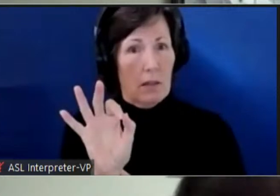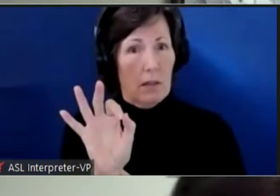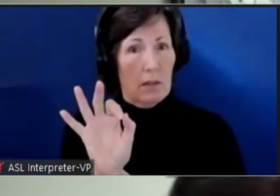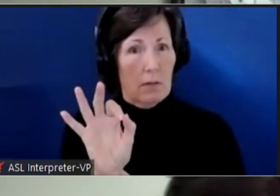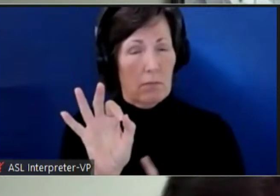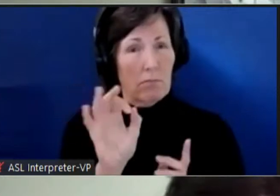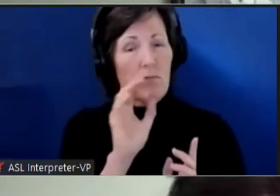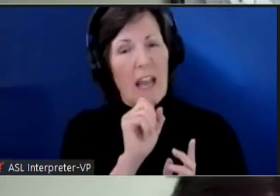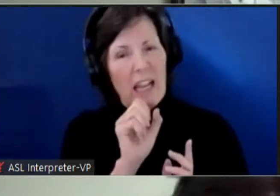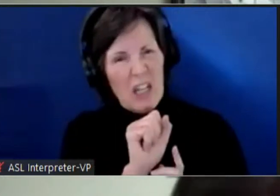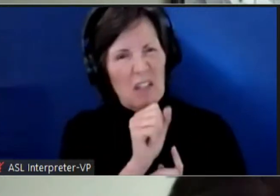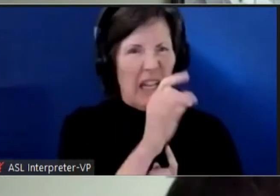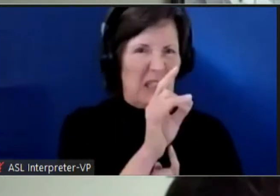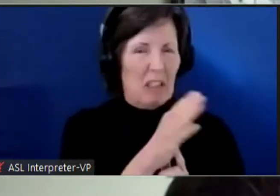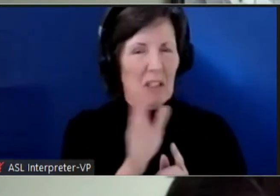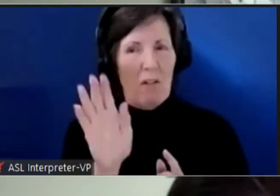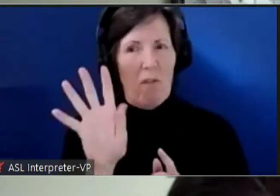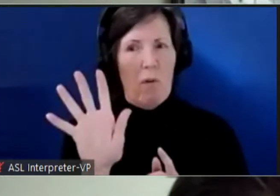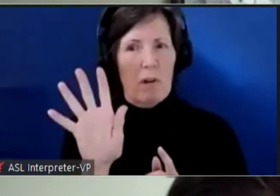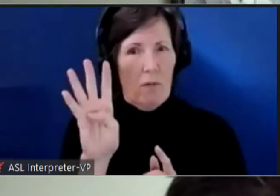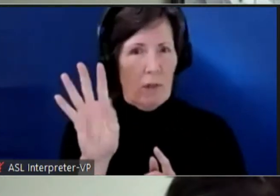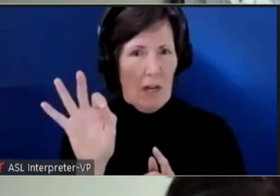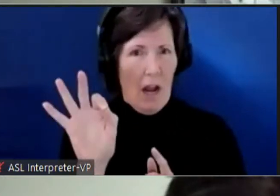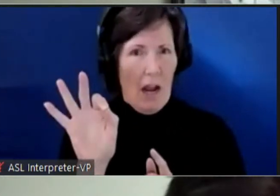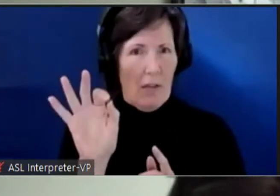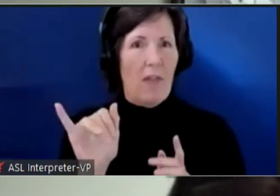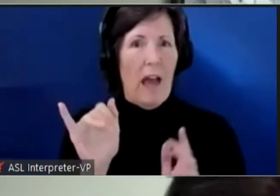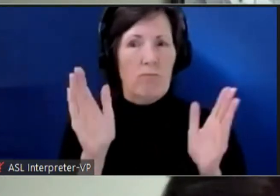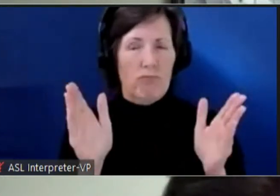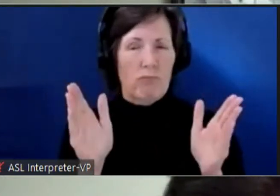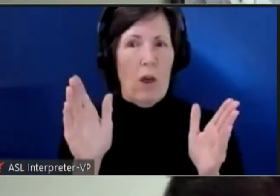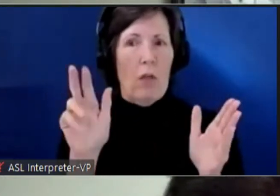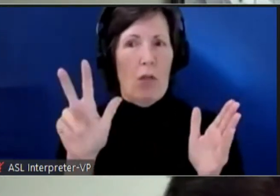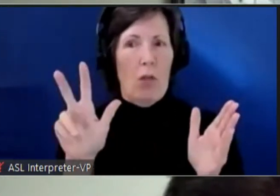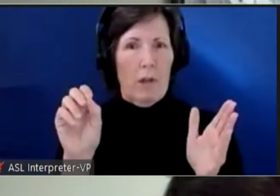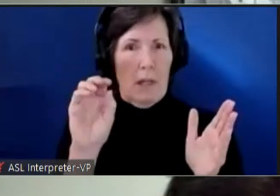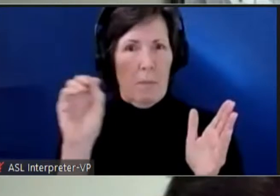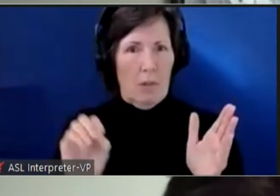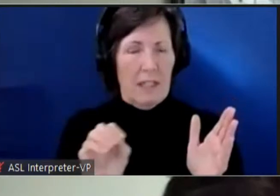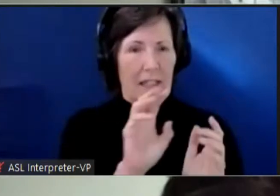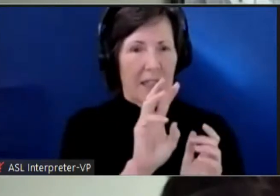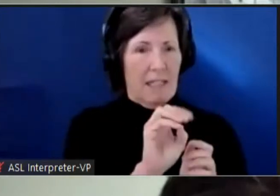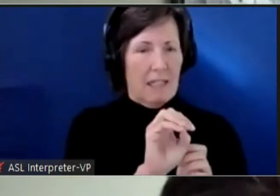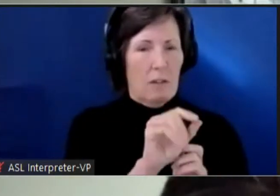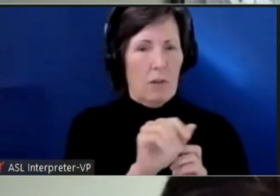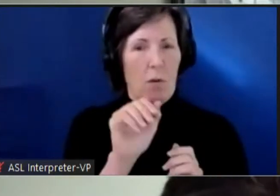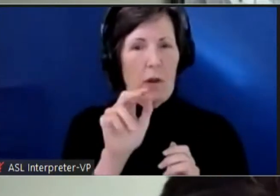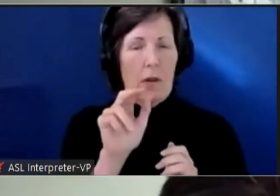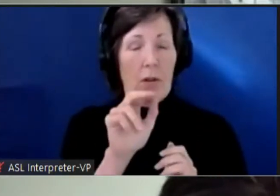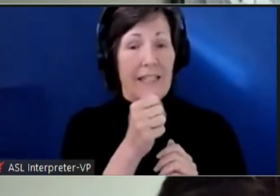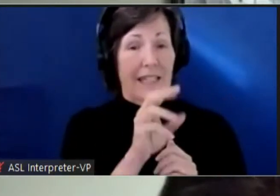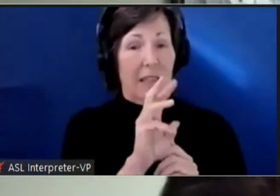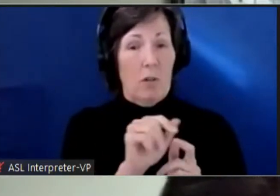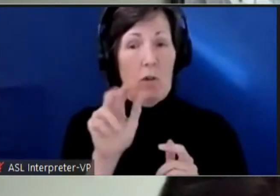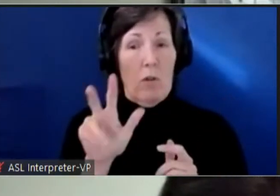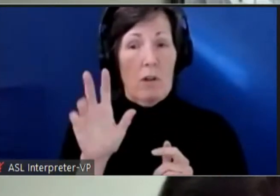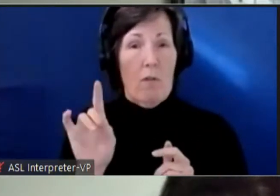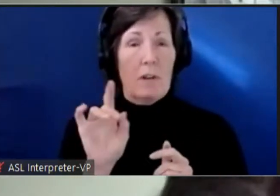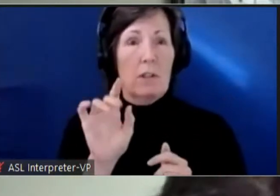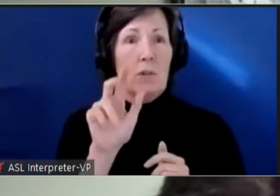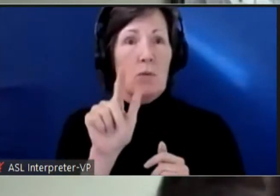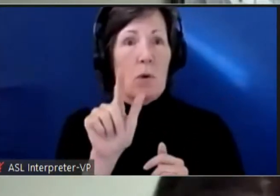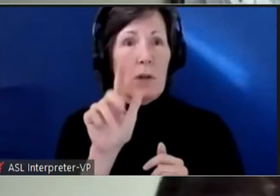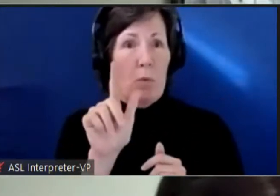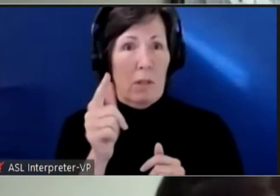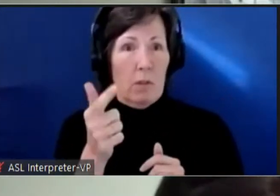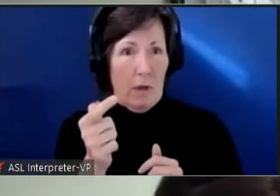the age 18 to 49, 30%, 50 to 64, 21.7%, 65